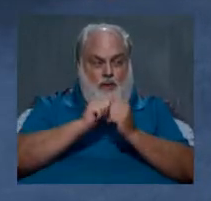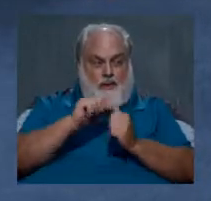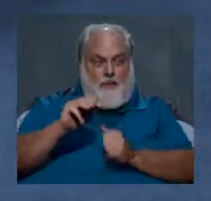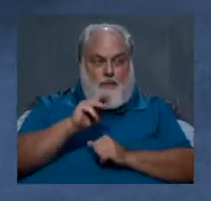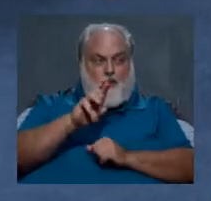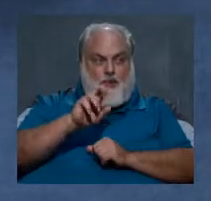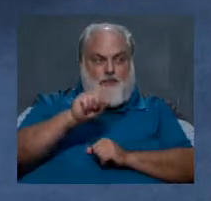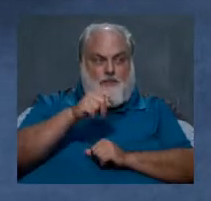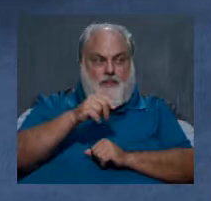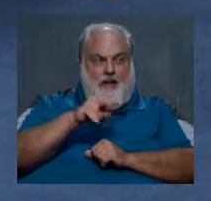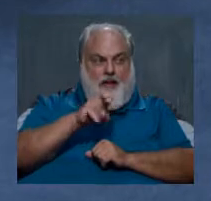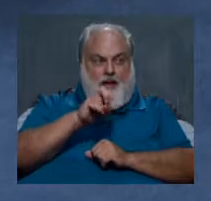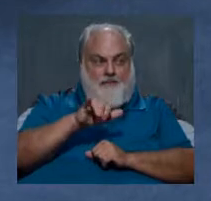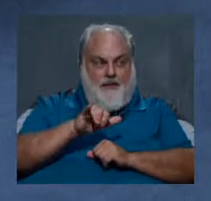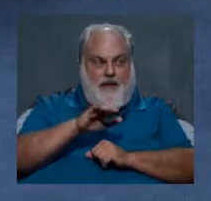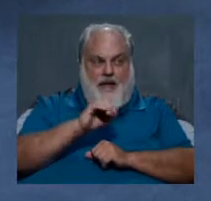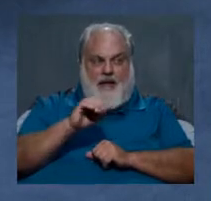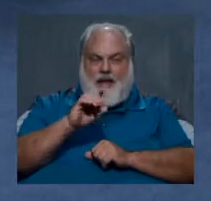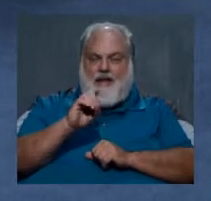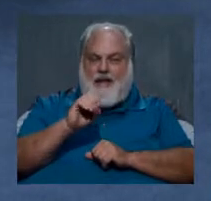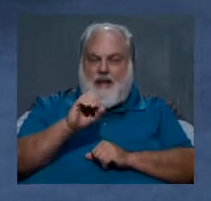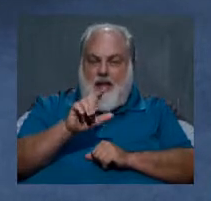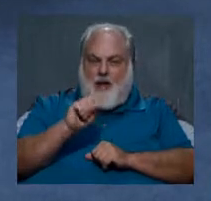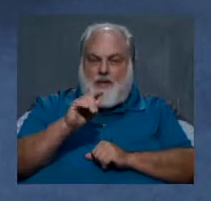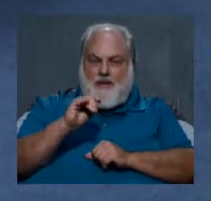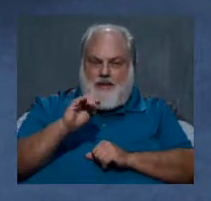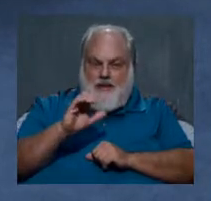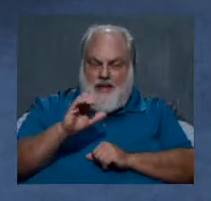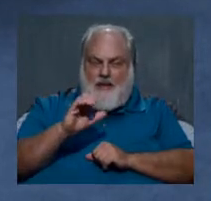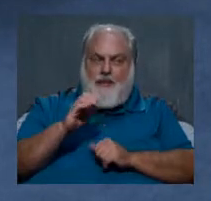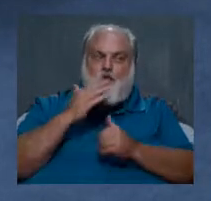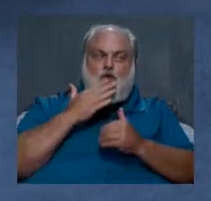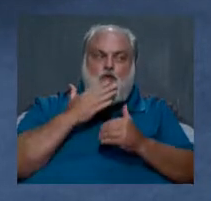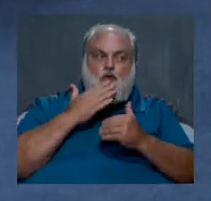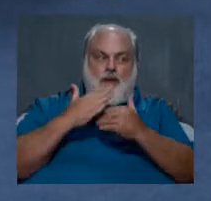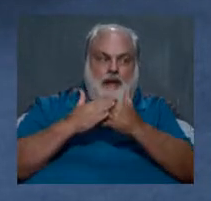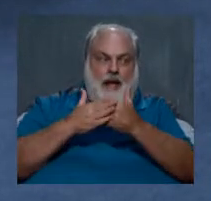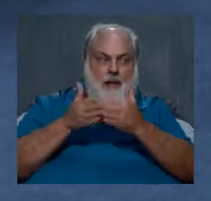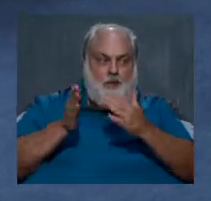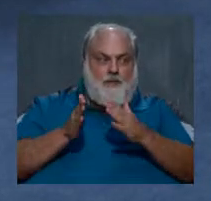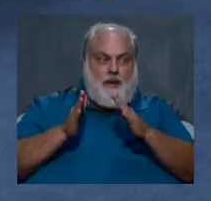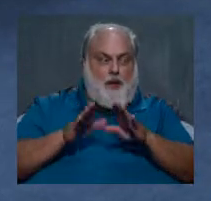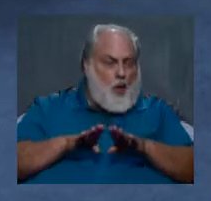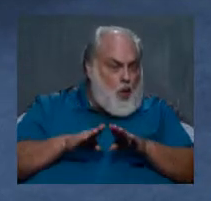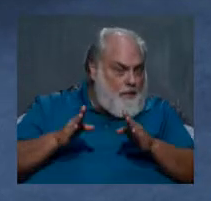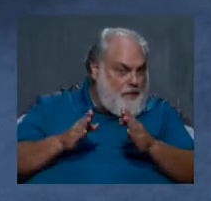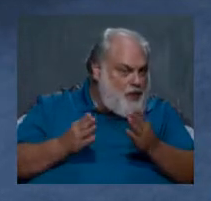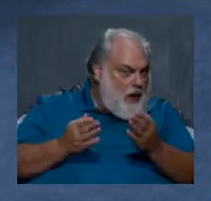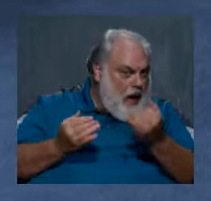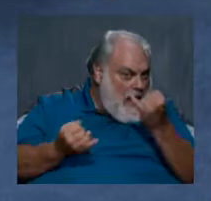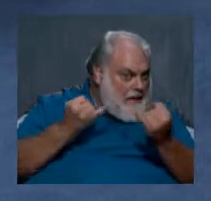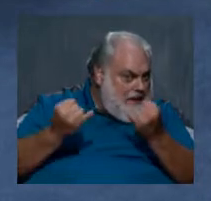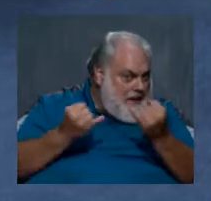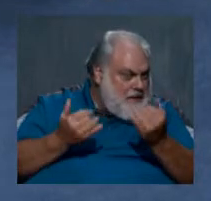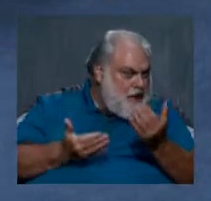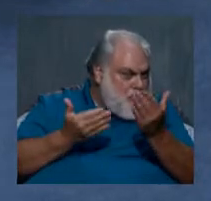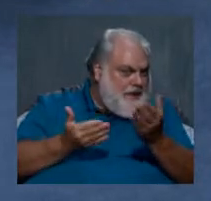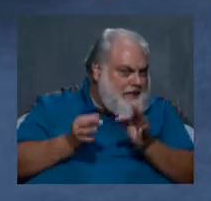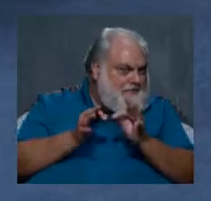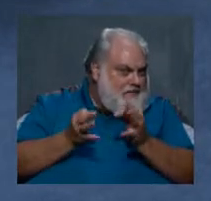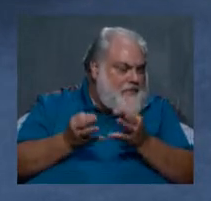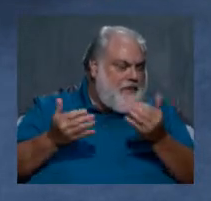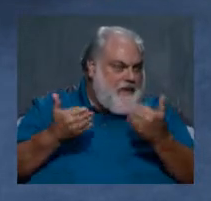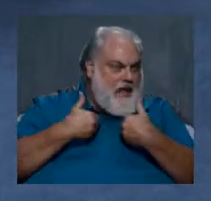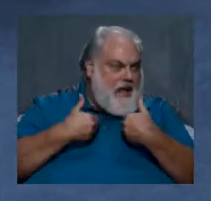Mr. Naders and Deltic Timber. And they've really been, you know, good neighbors and have been open to suggestions that our family has